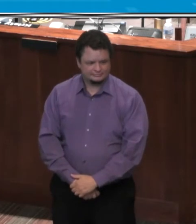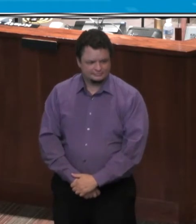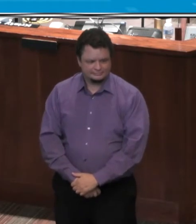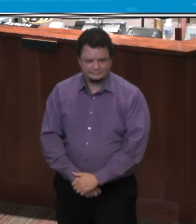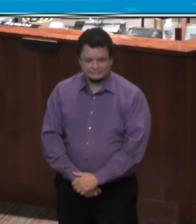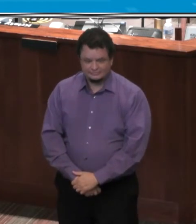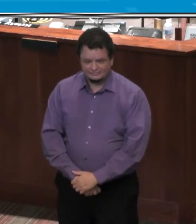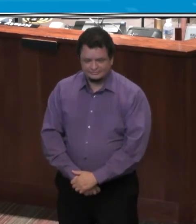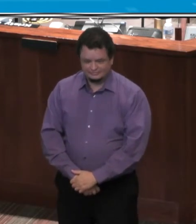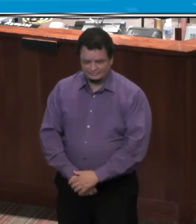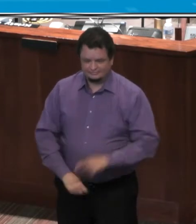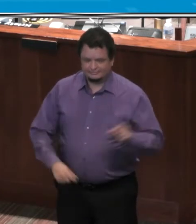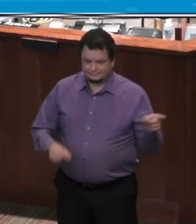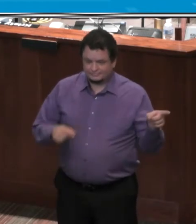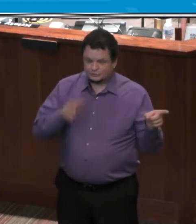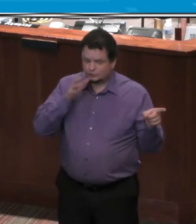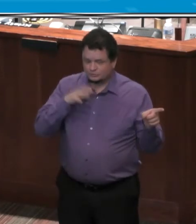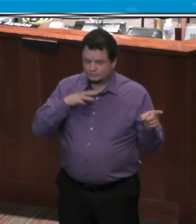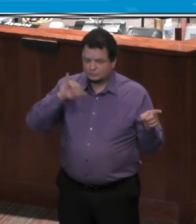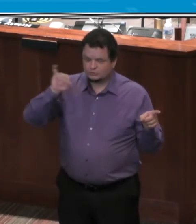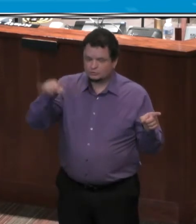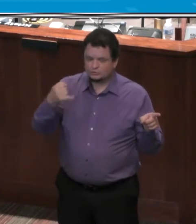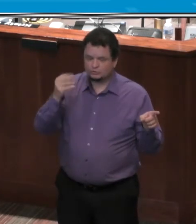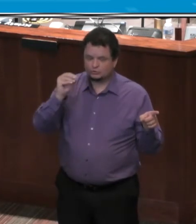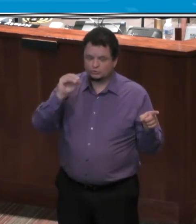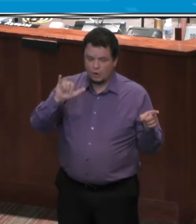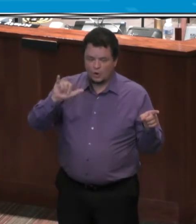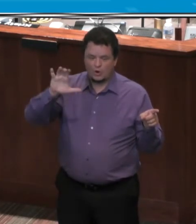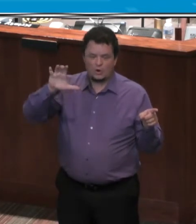Good morning. My name is Joyce Salazar, and as